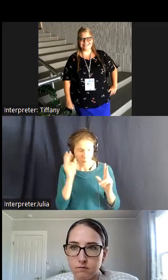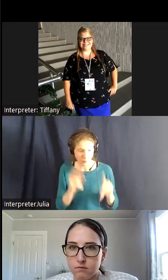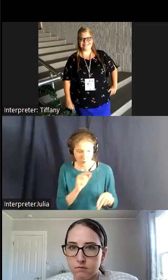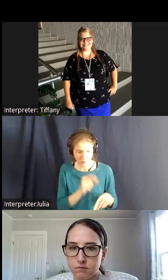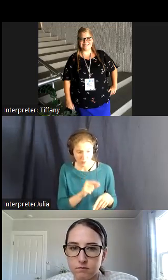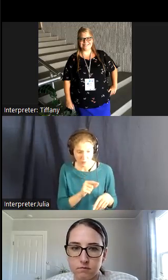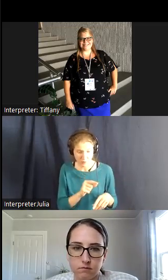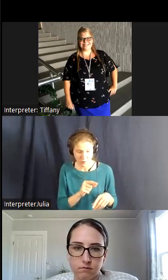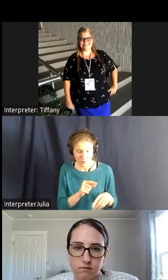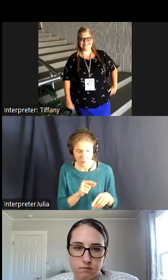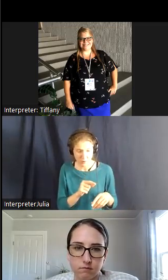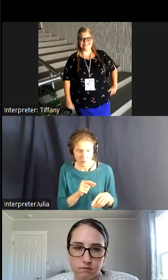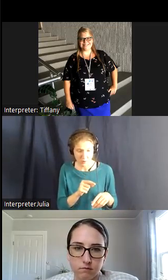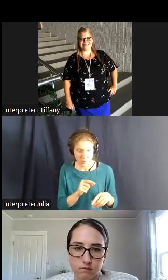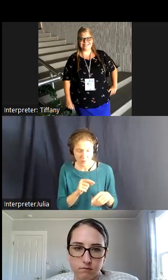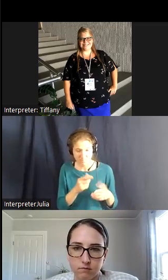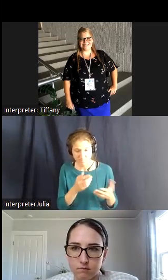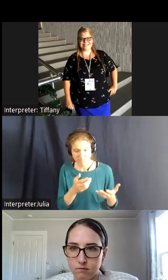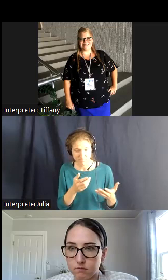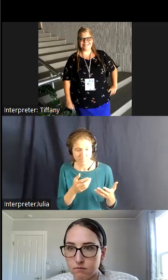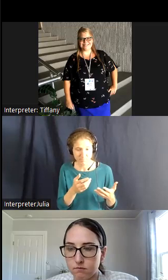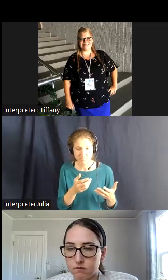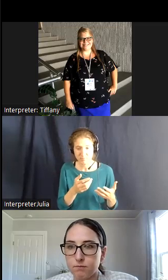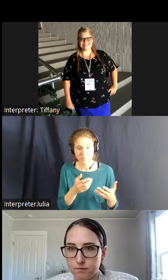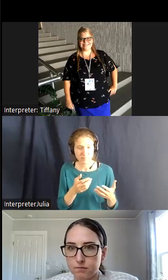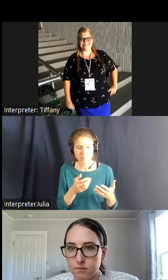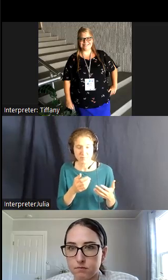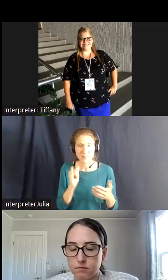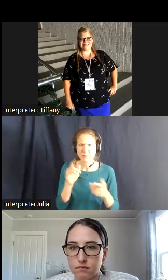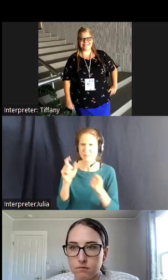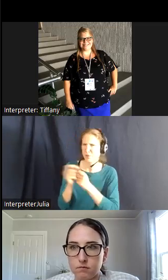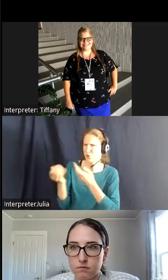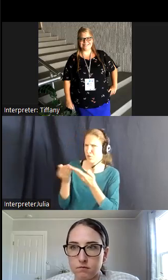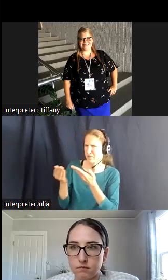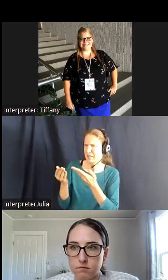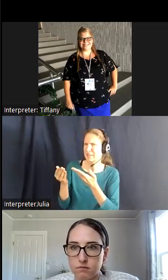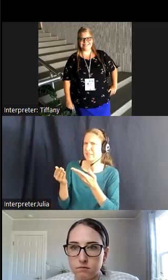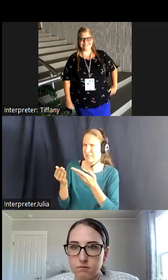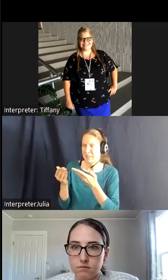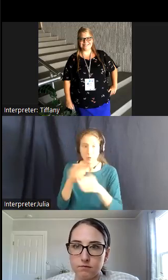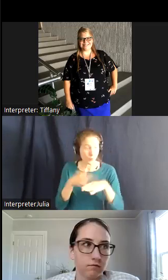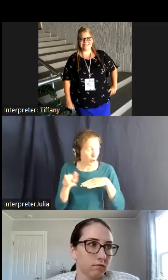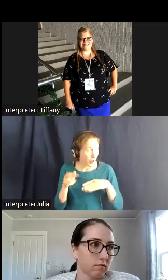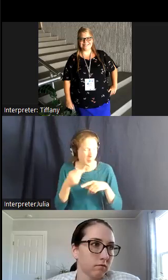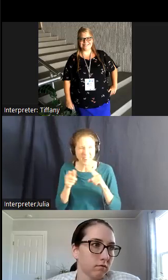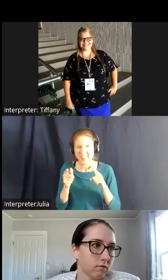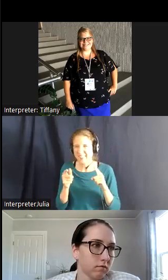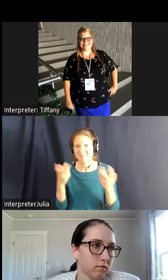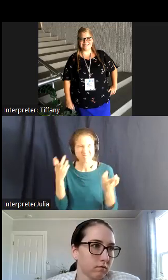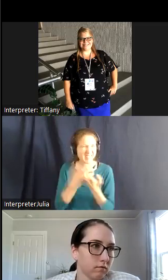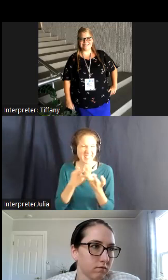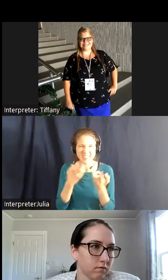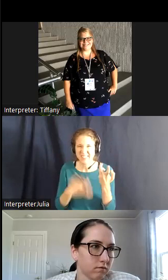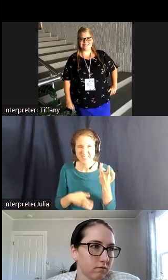say, outside the scope of the types of services that provider in question, so that